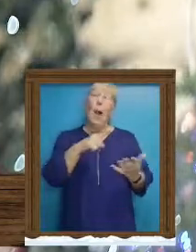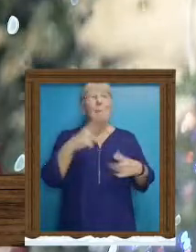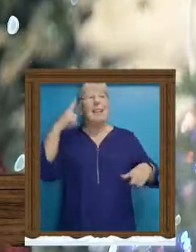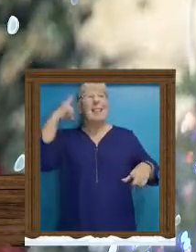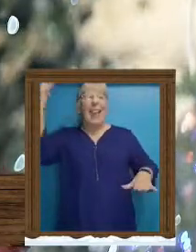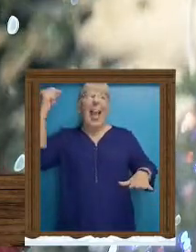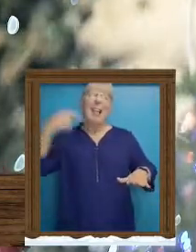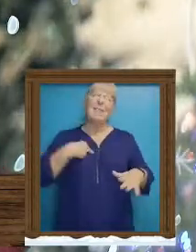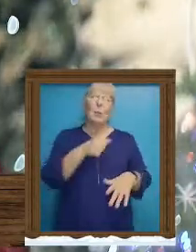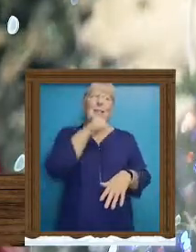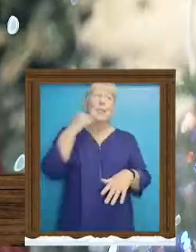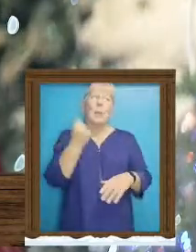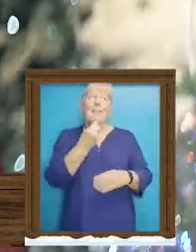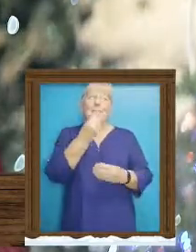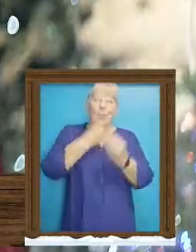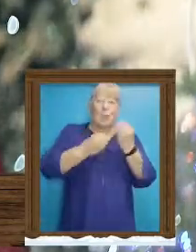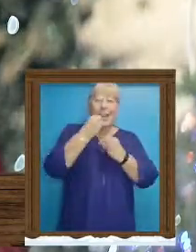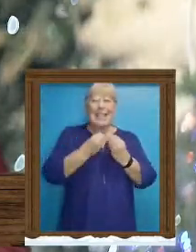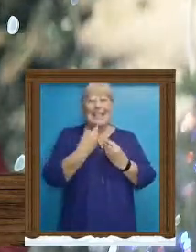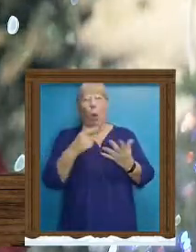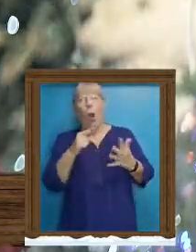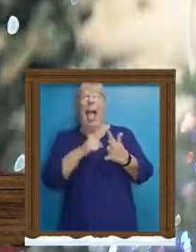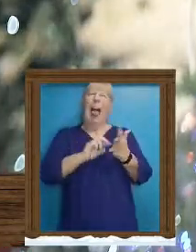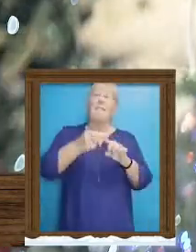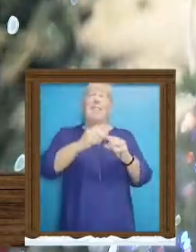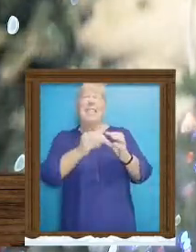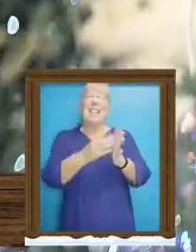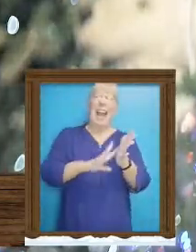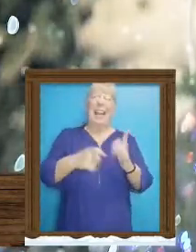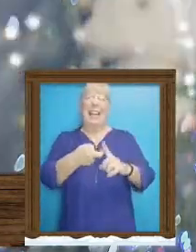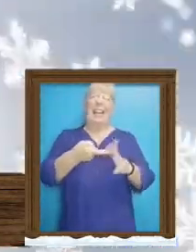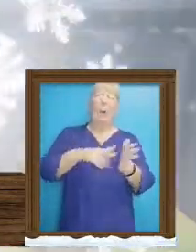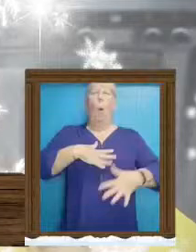sweet treats, or Elfenschnacken, as they say.